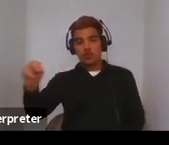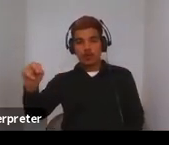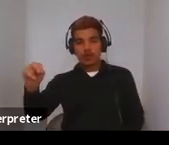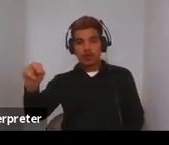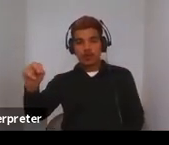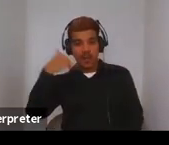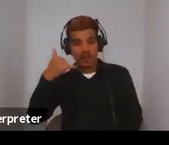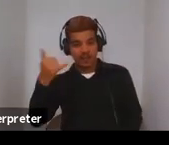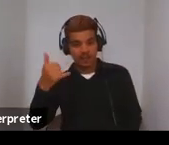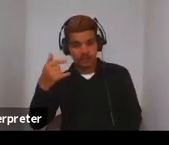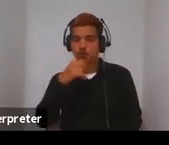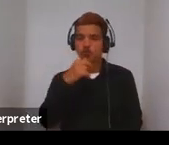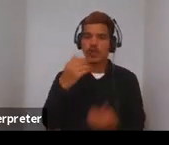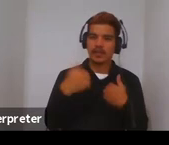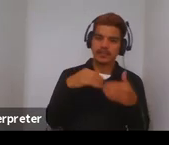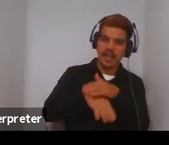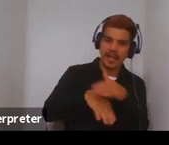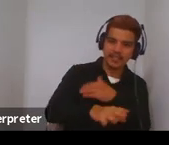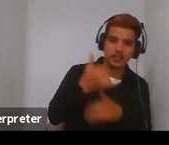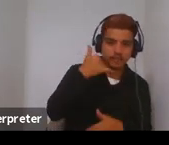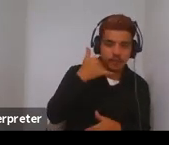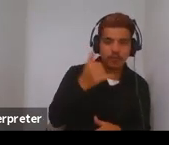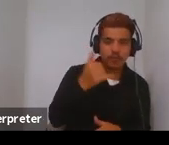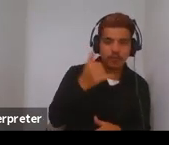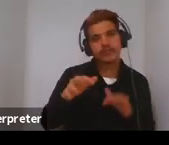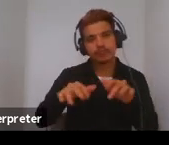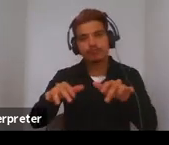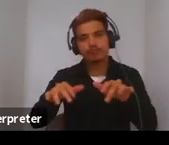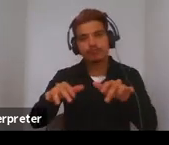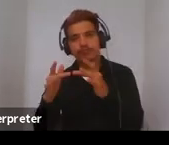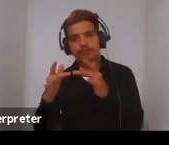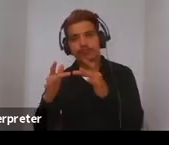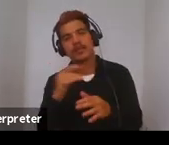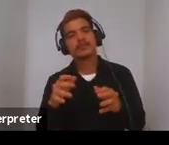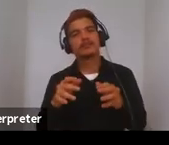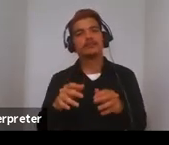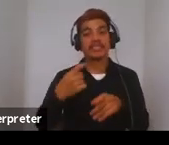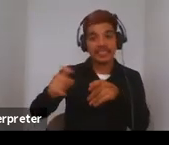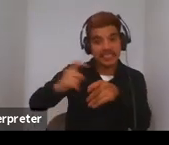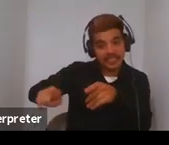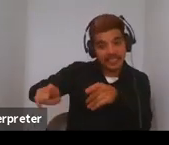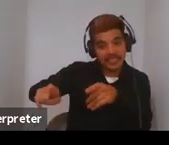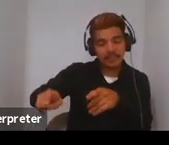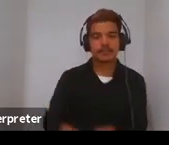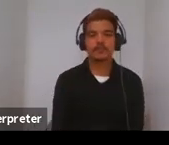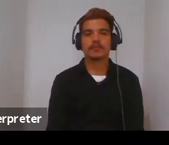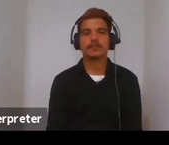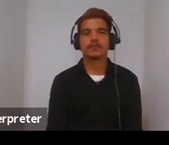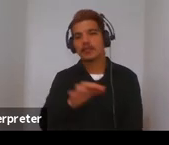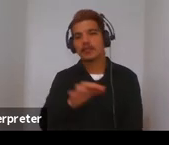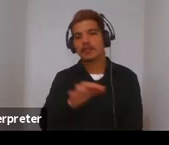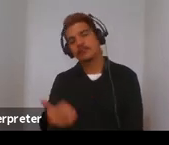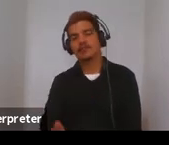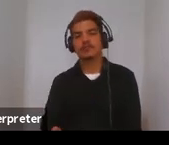access to phone line and or internet. They also have a text chat option. Another piece is